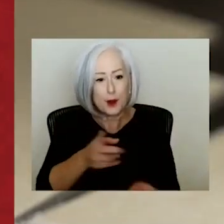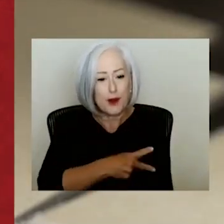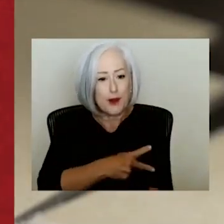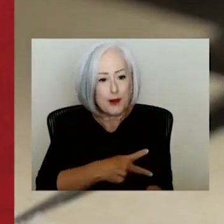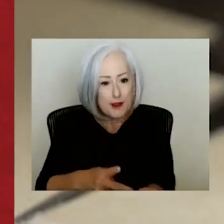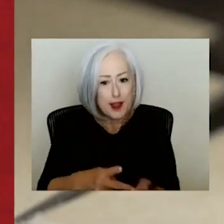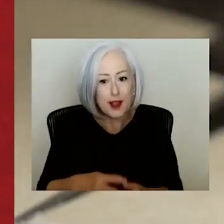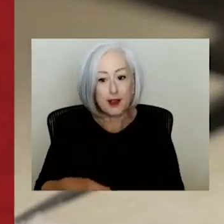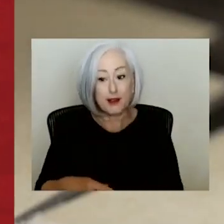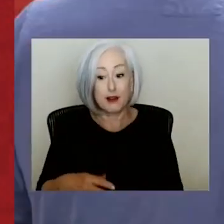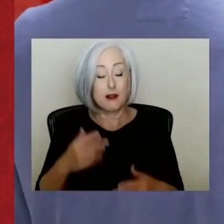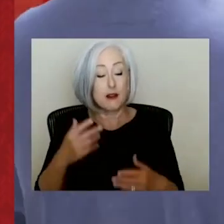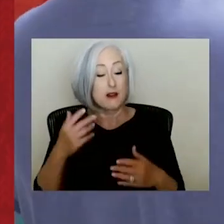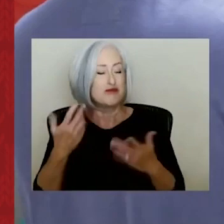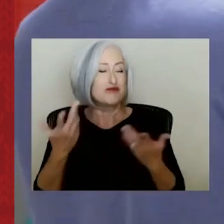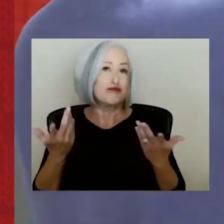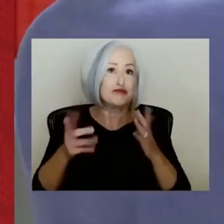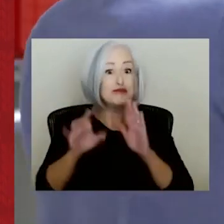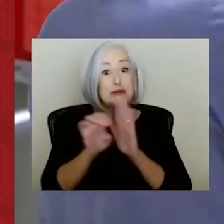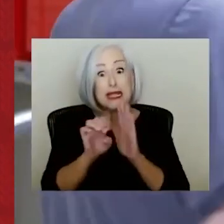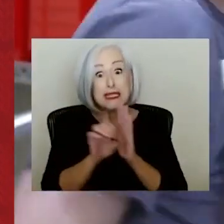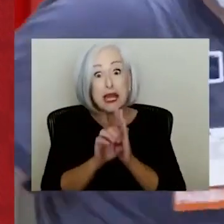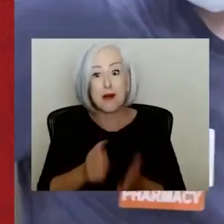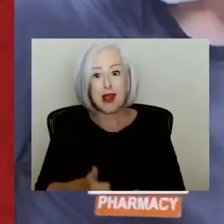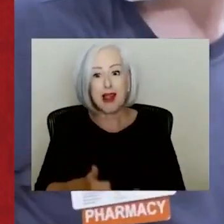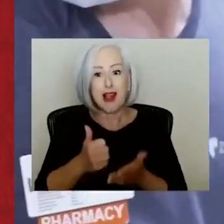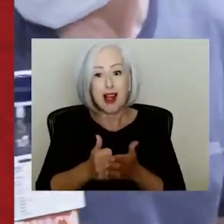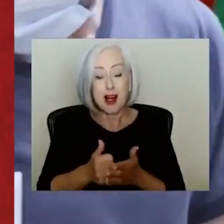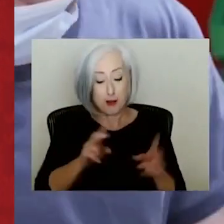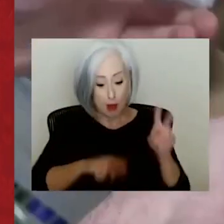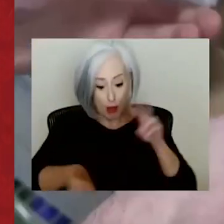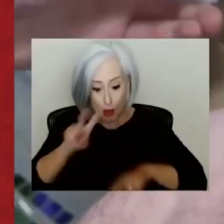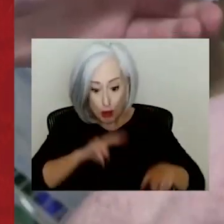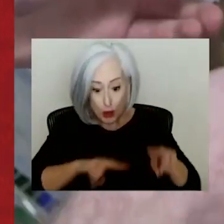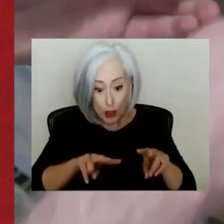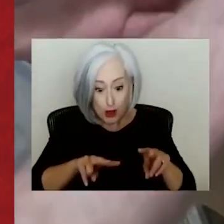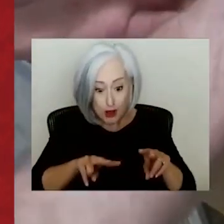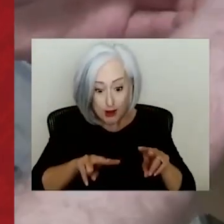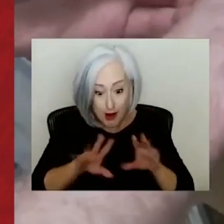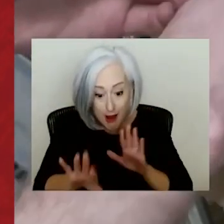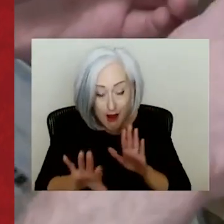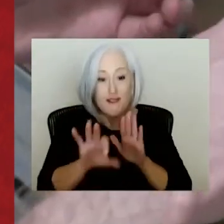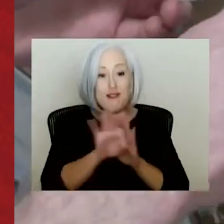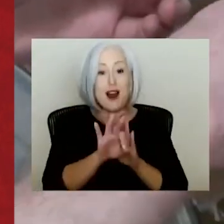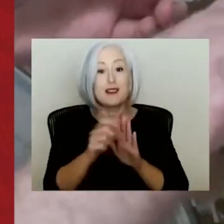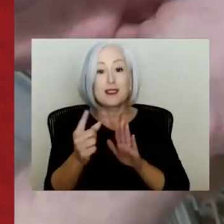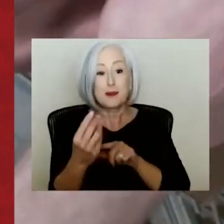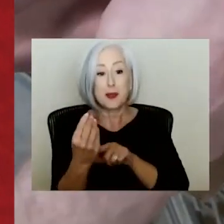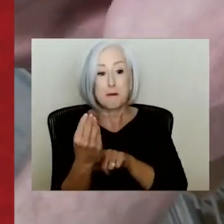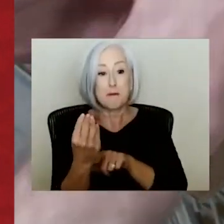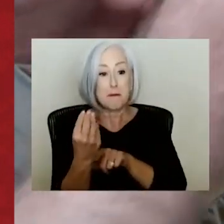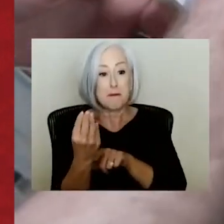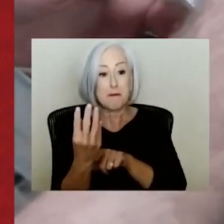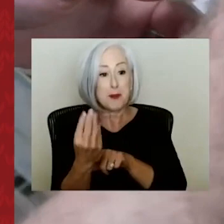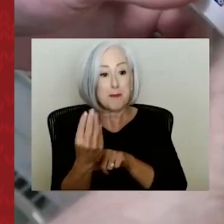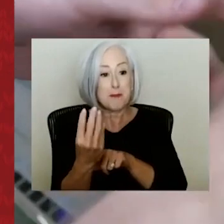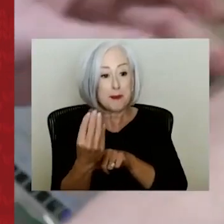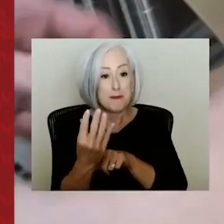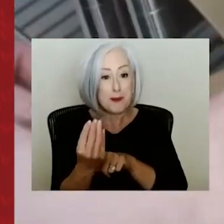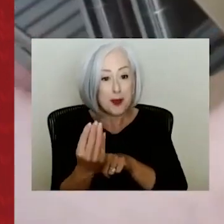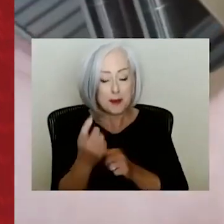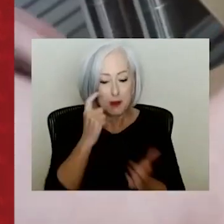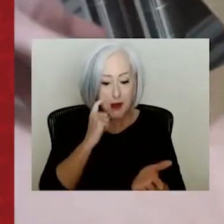things up, if you will, and it basically makes it easier to spot abnormalities. And this dye that we use is